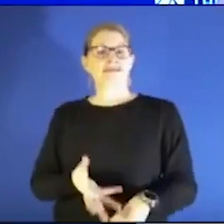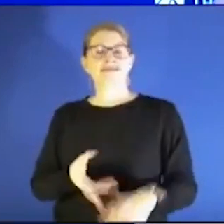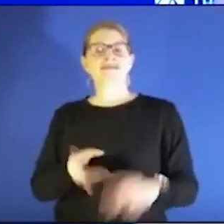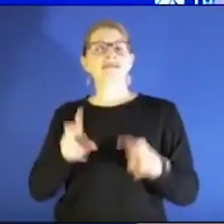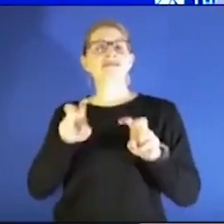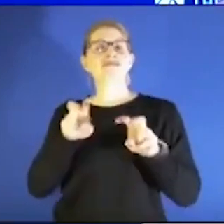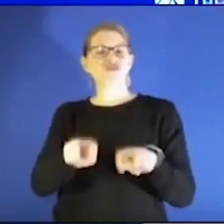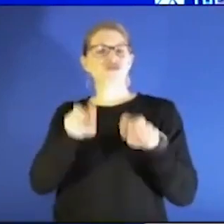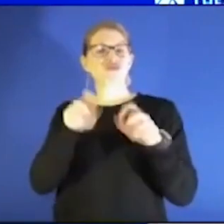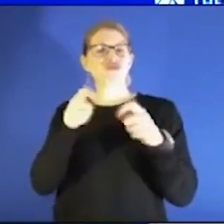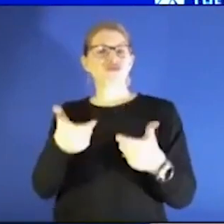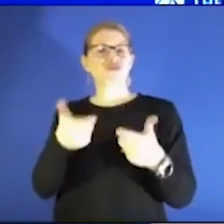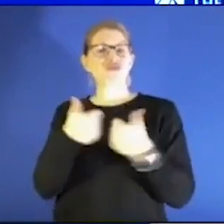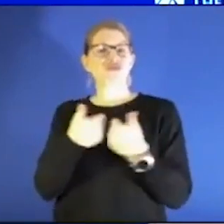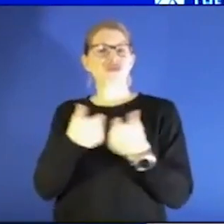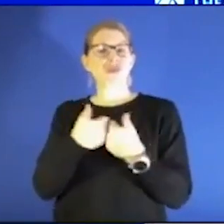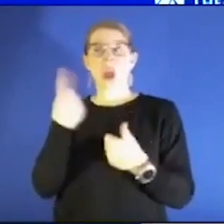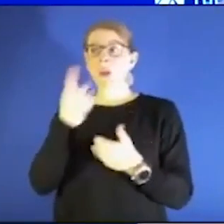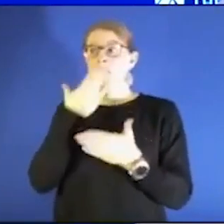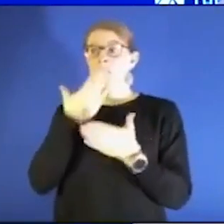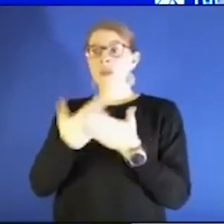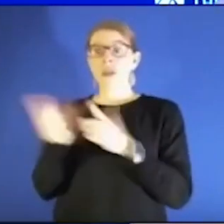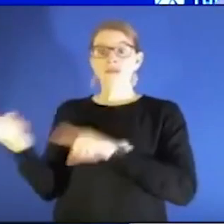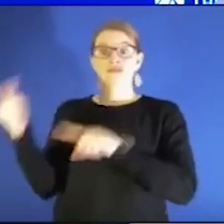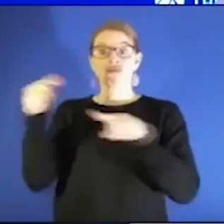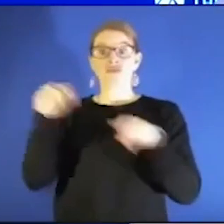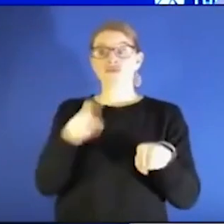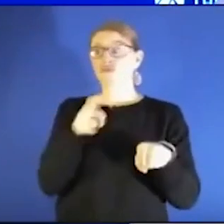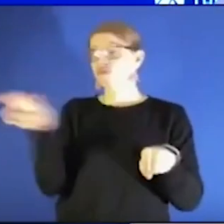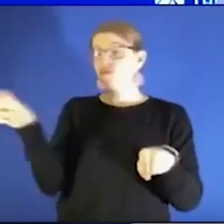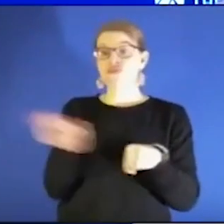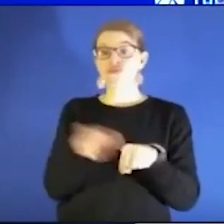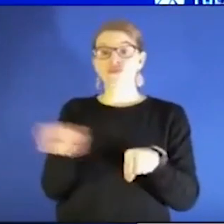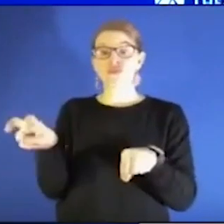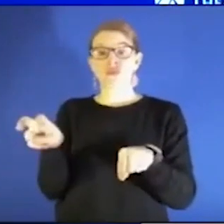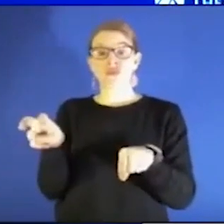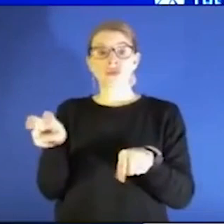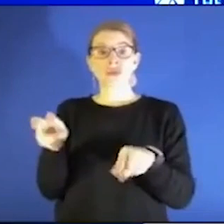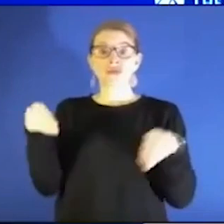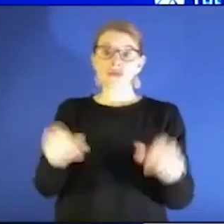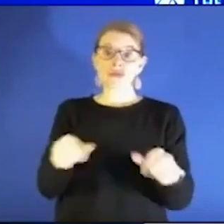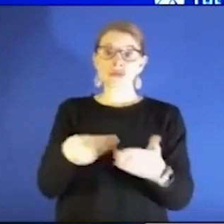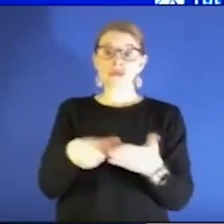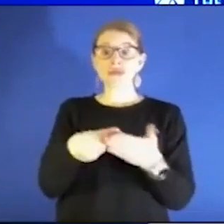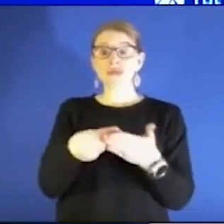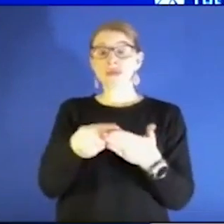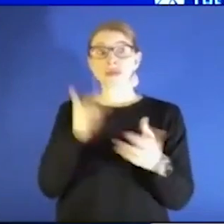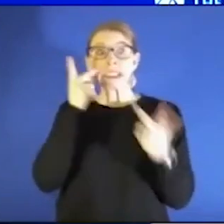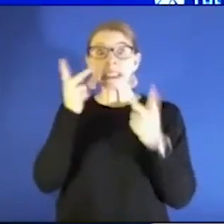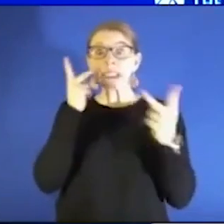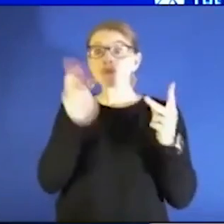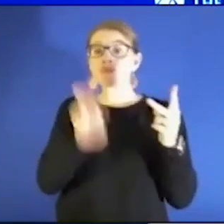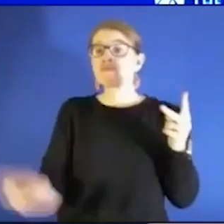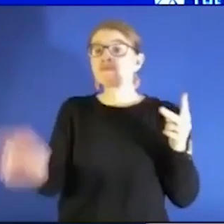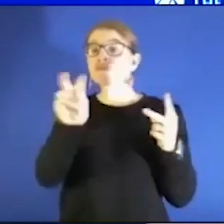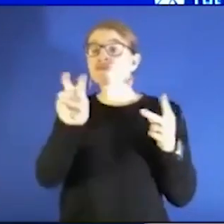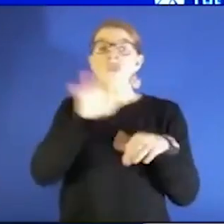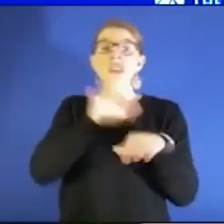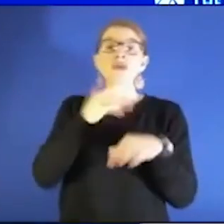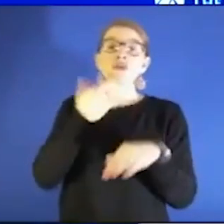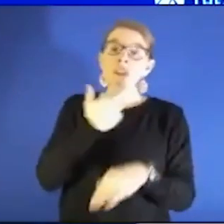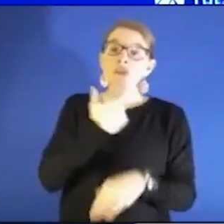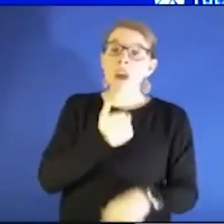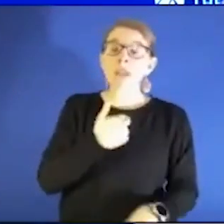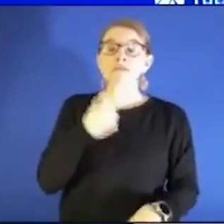in and help the economy and spend the money and see the sights and go to the restaurants and